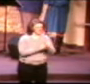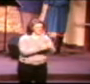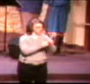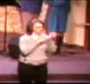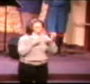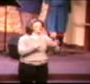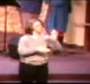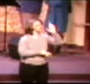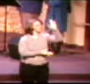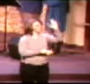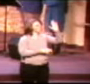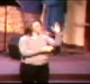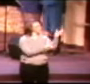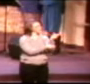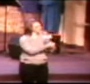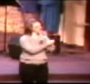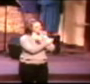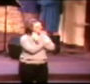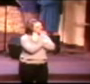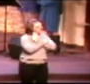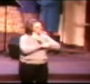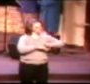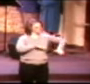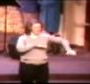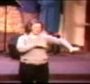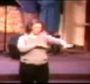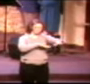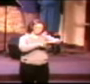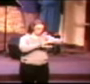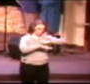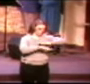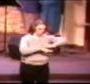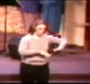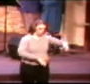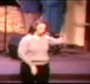night. Let your love come